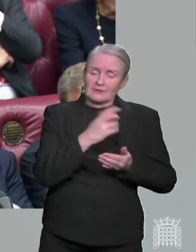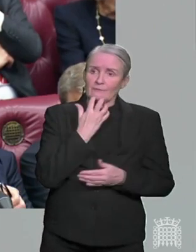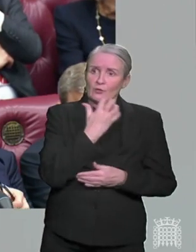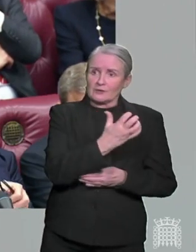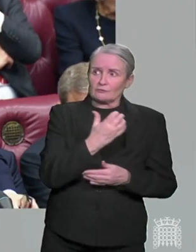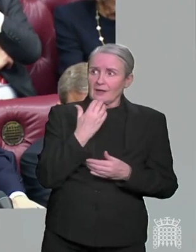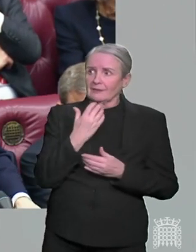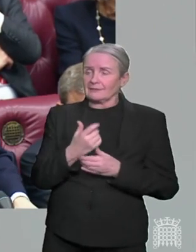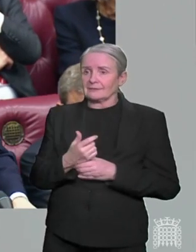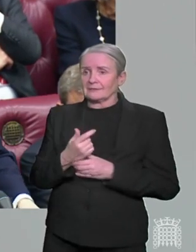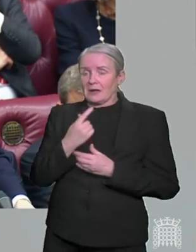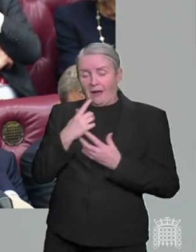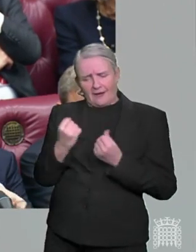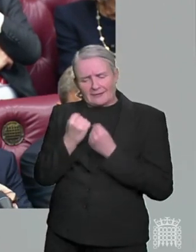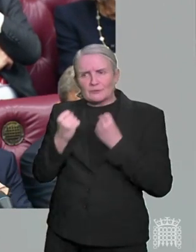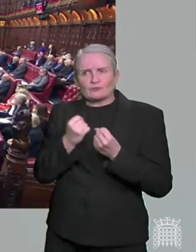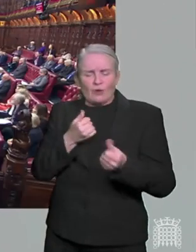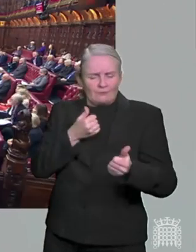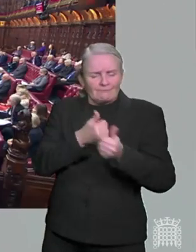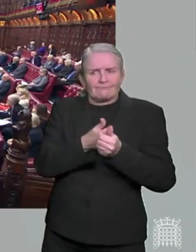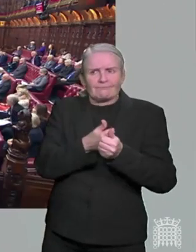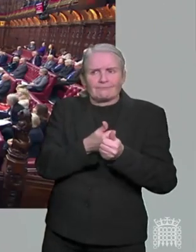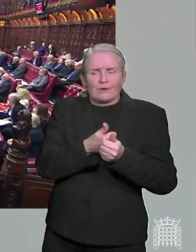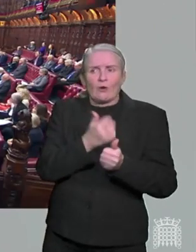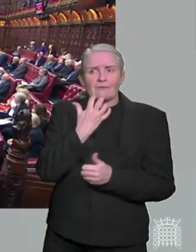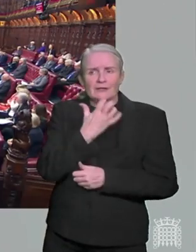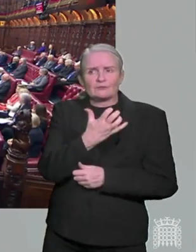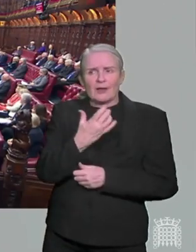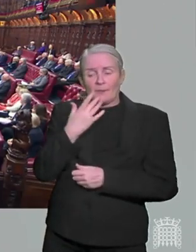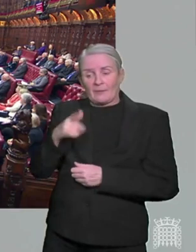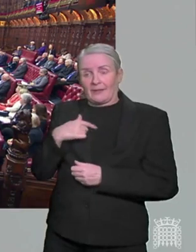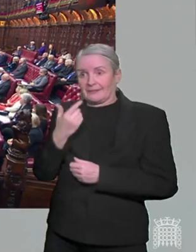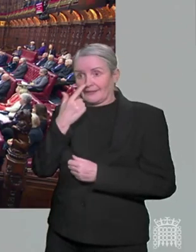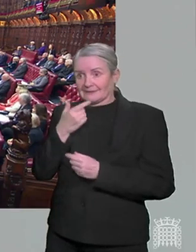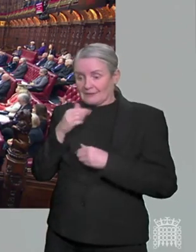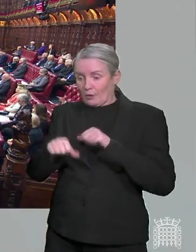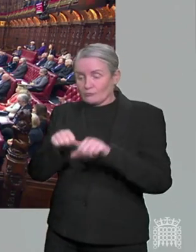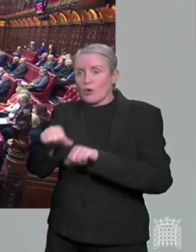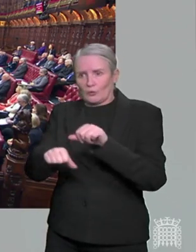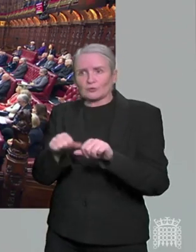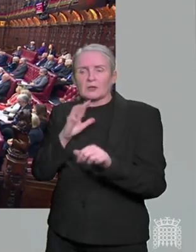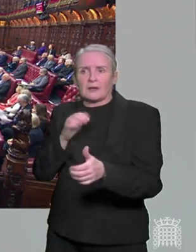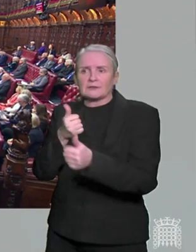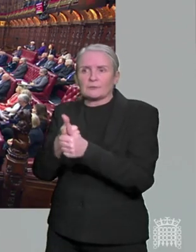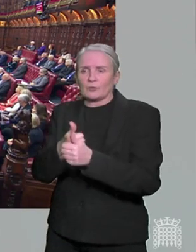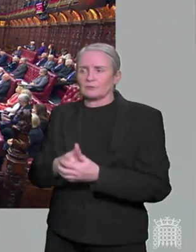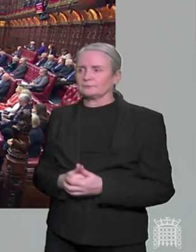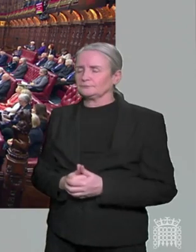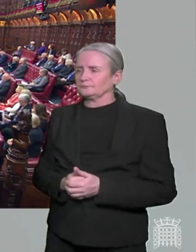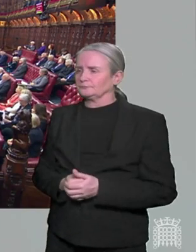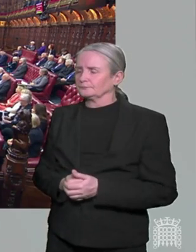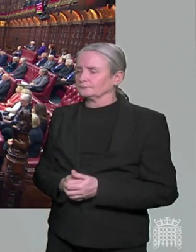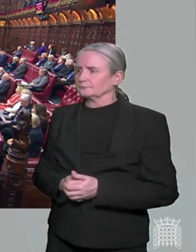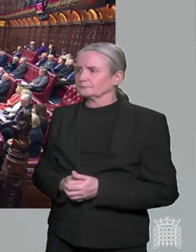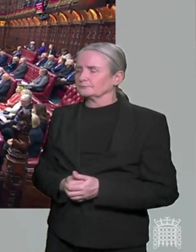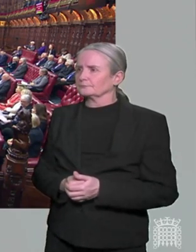of Israel, that this is the right approach and we should pursue it. After Israel withdrew from Gaza in 2000...